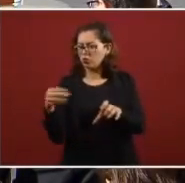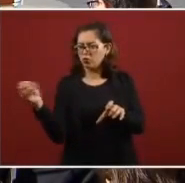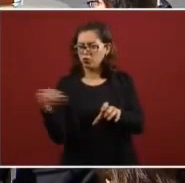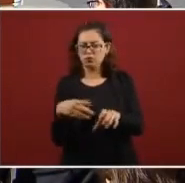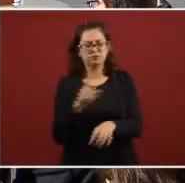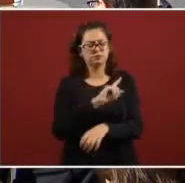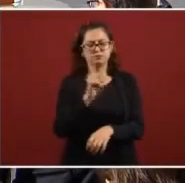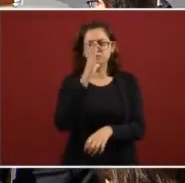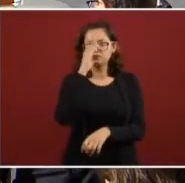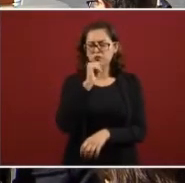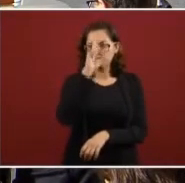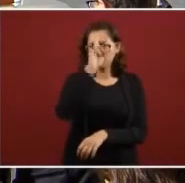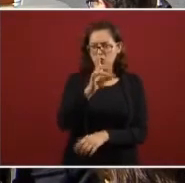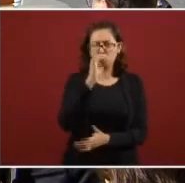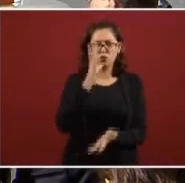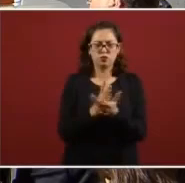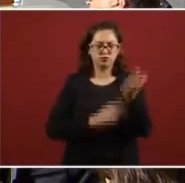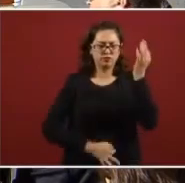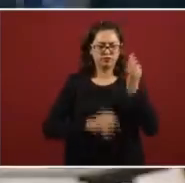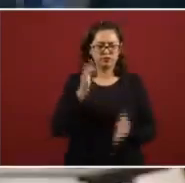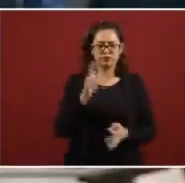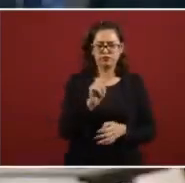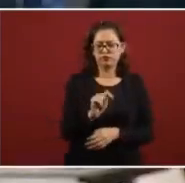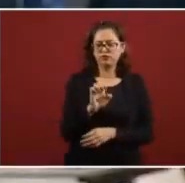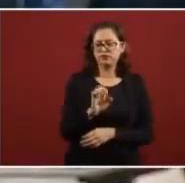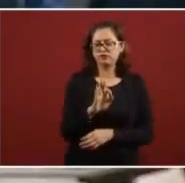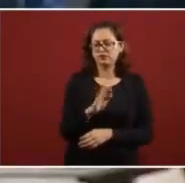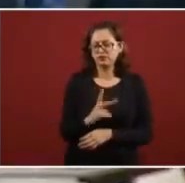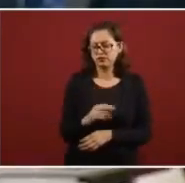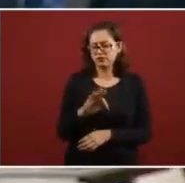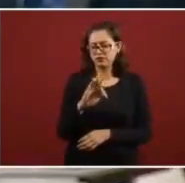when they weren't supposed to,